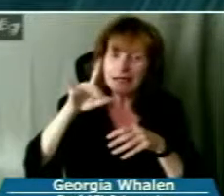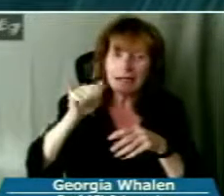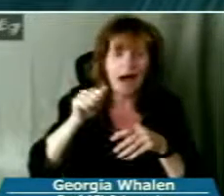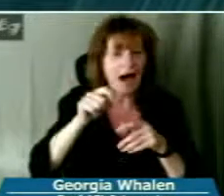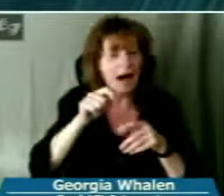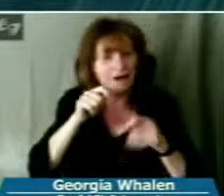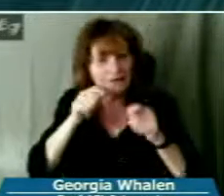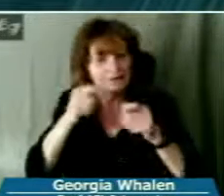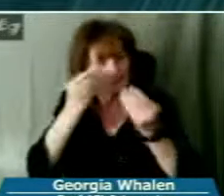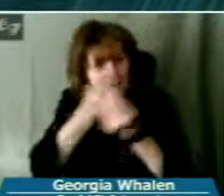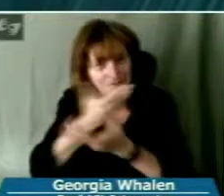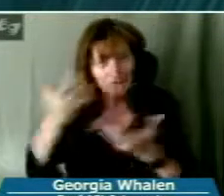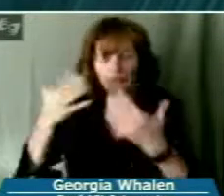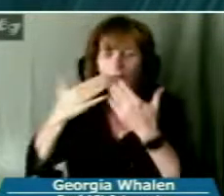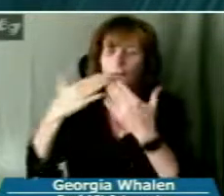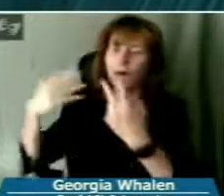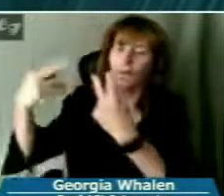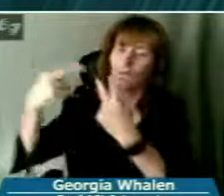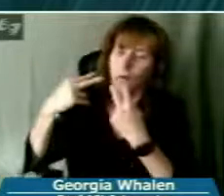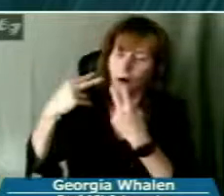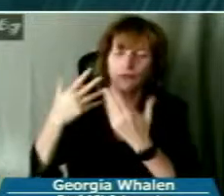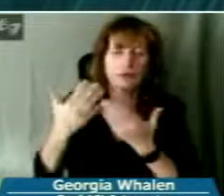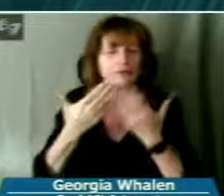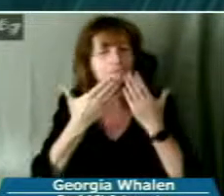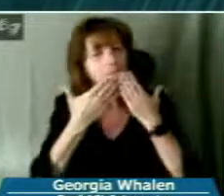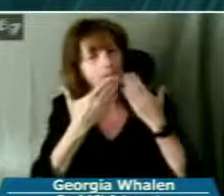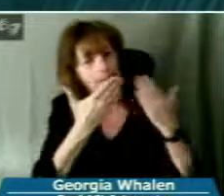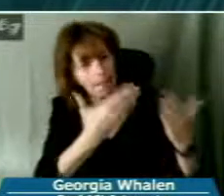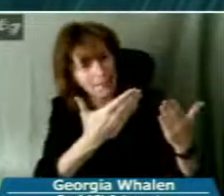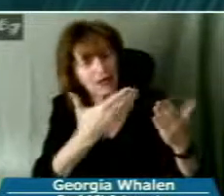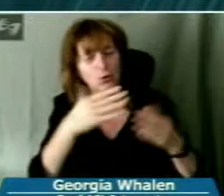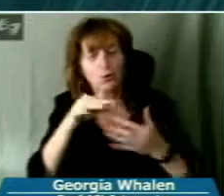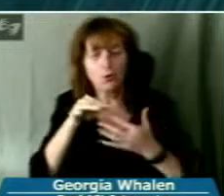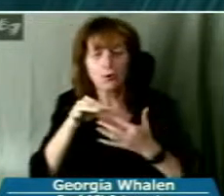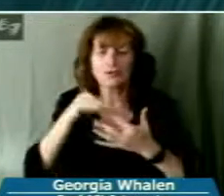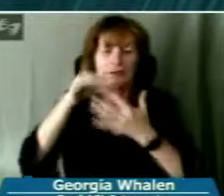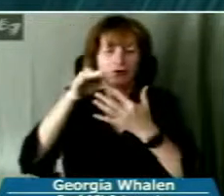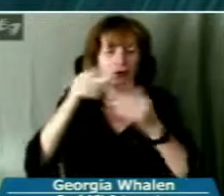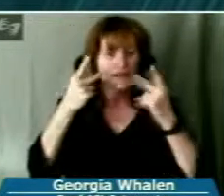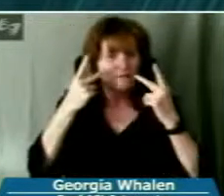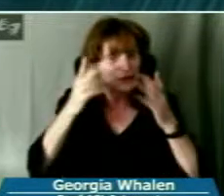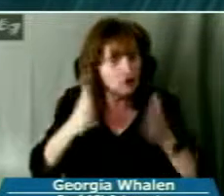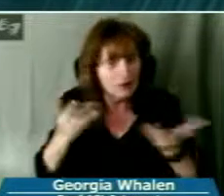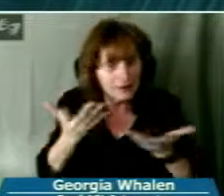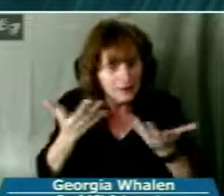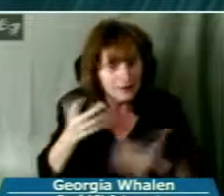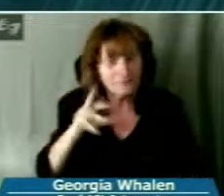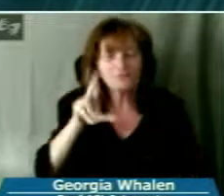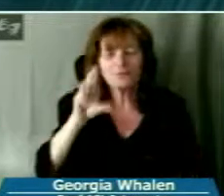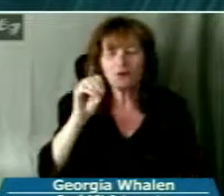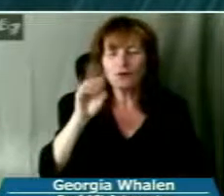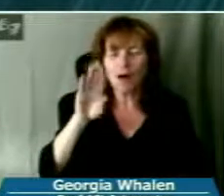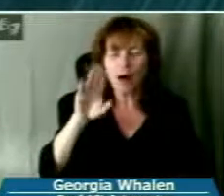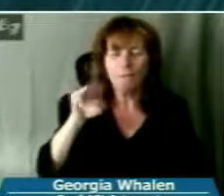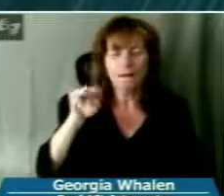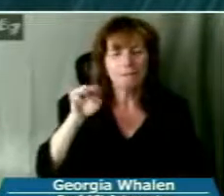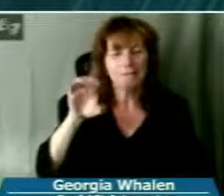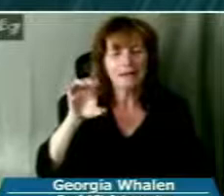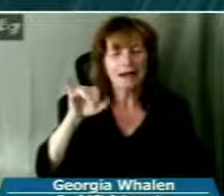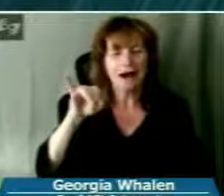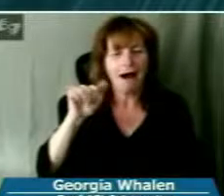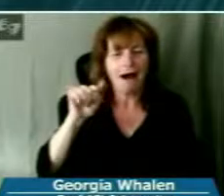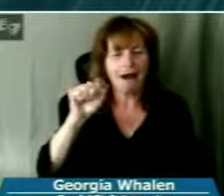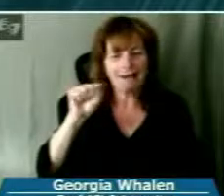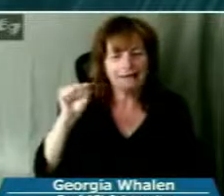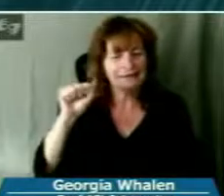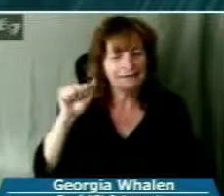for participating as well. I'd like to thank our special guests today, Rob McIsaac, President and CEO of Hamilton Health Sciences, and Winnie